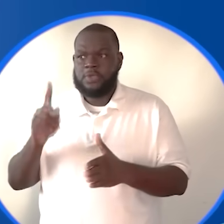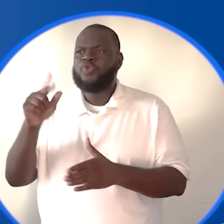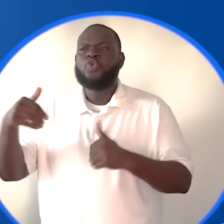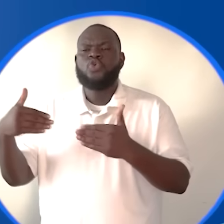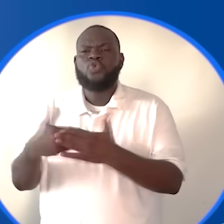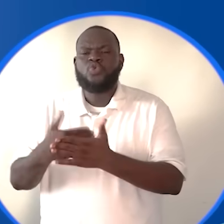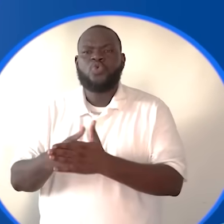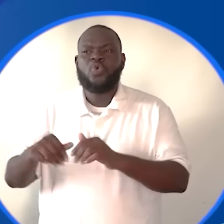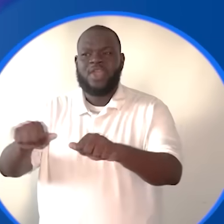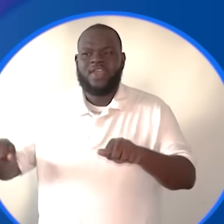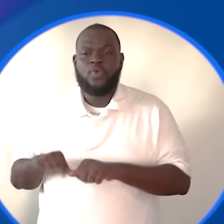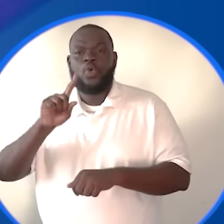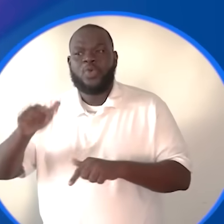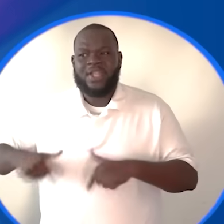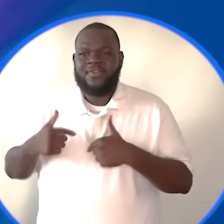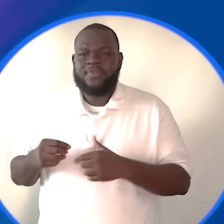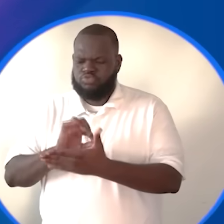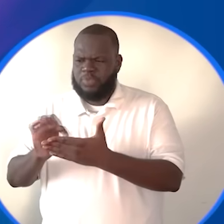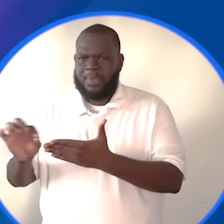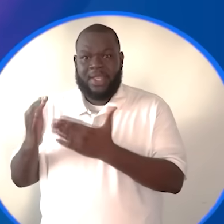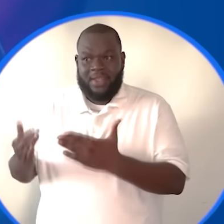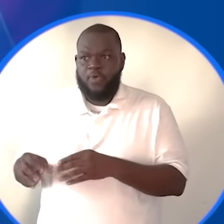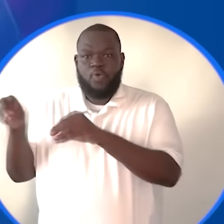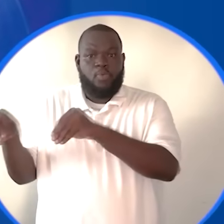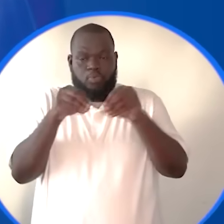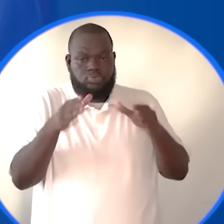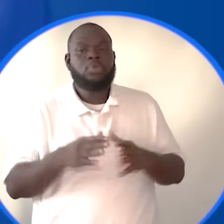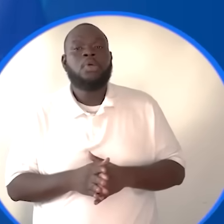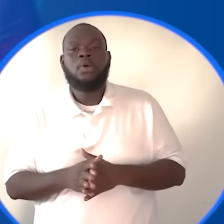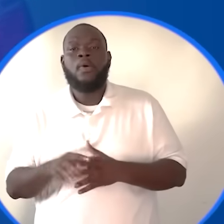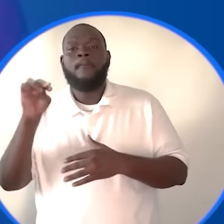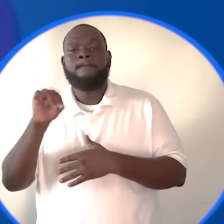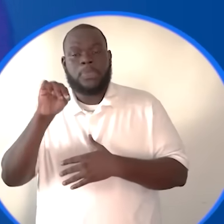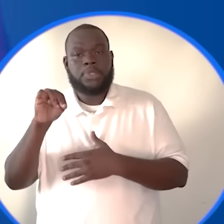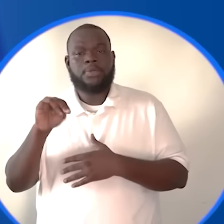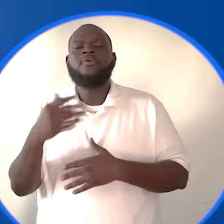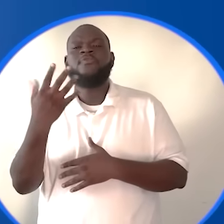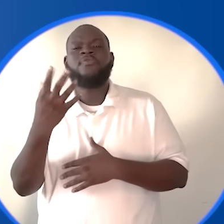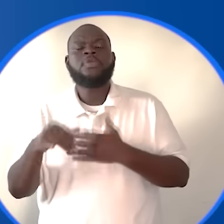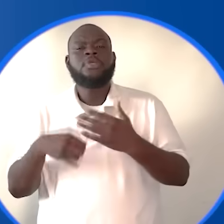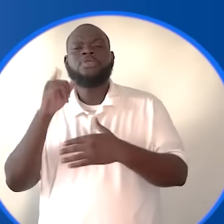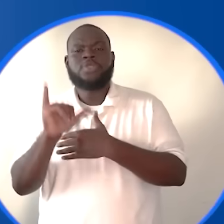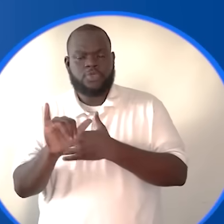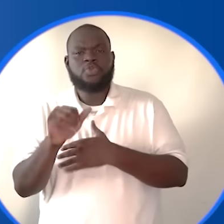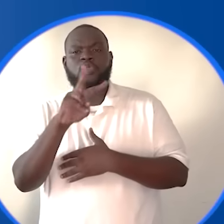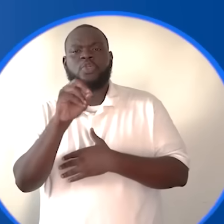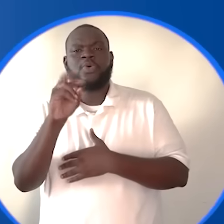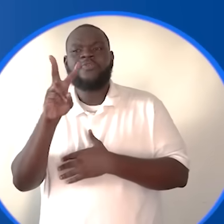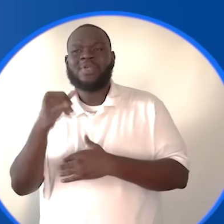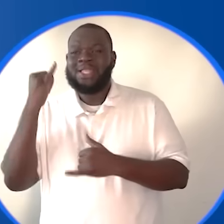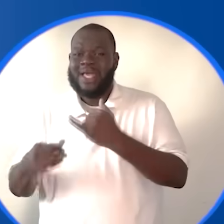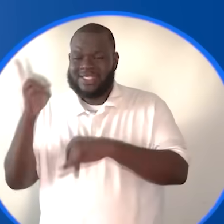residence to apply for a transfer. Monday, 15 January 2024 is the last day on which you can apply for a transfer. For further